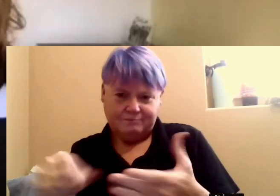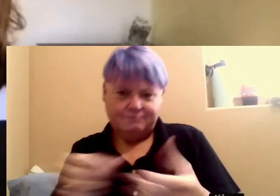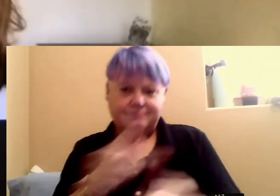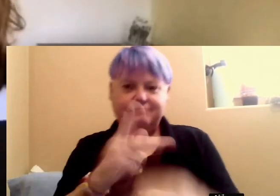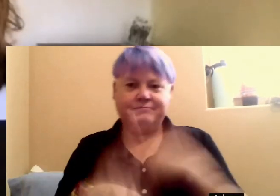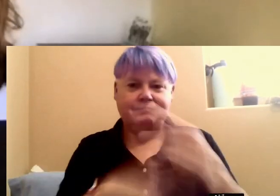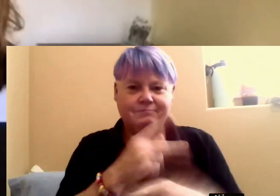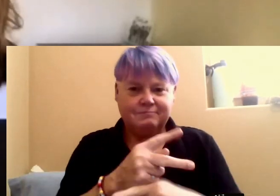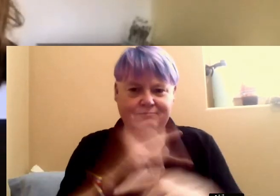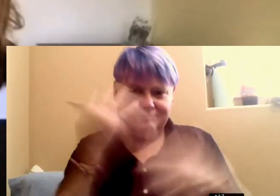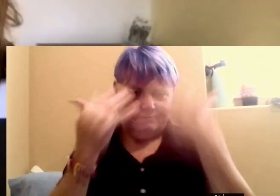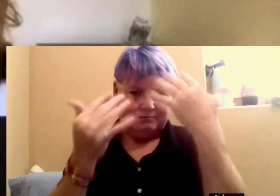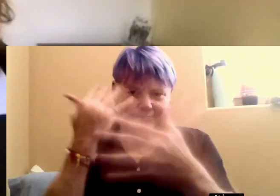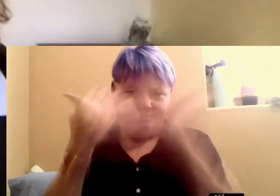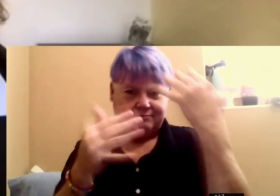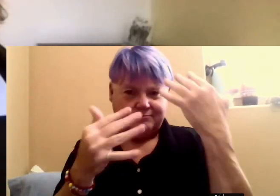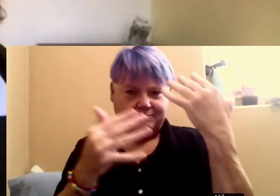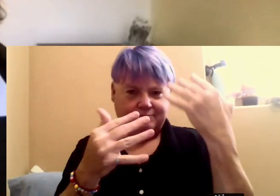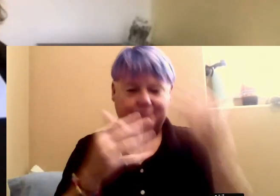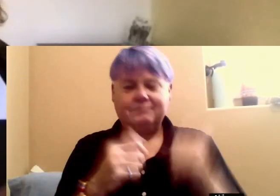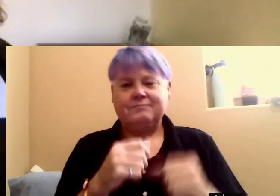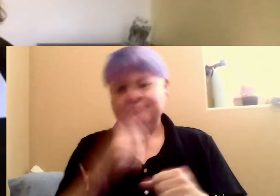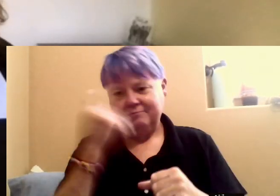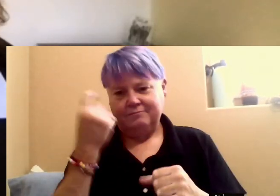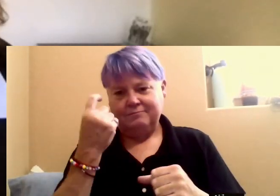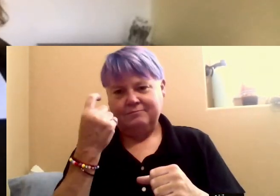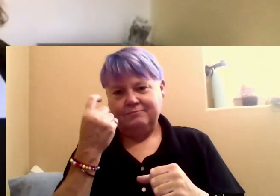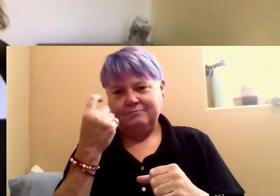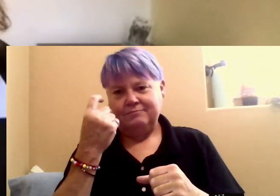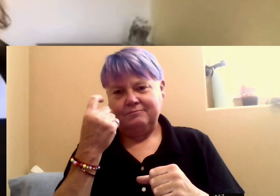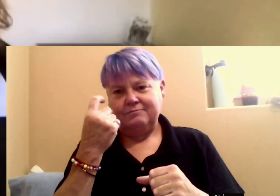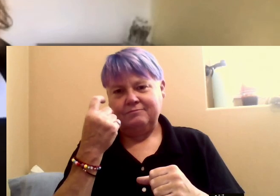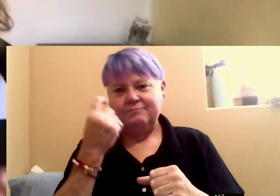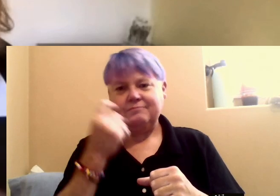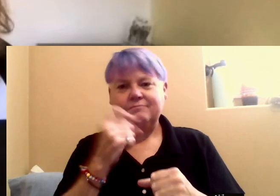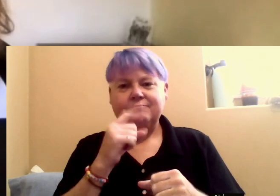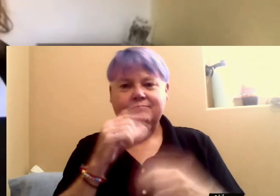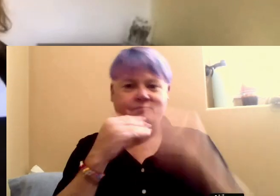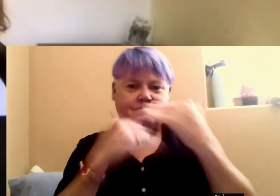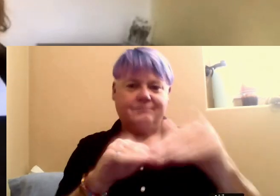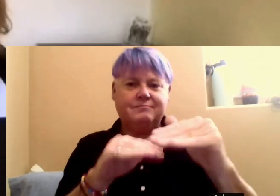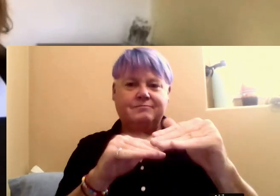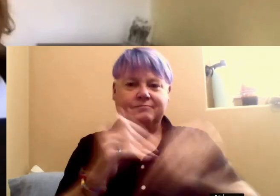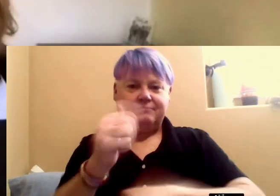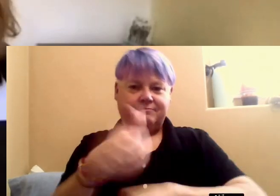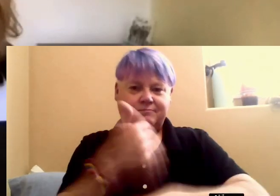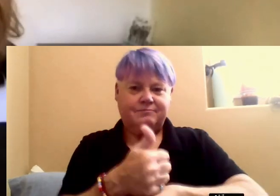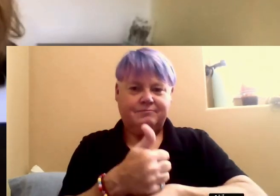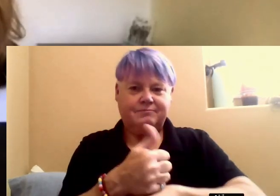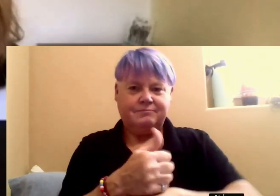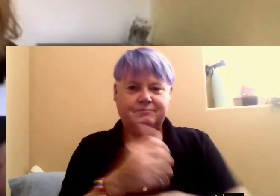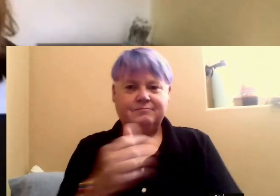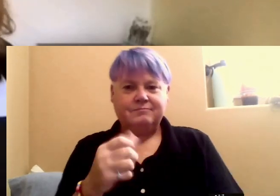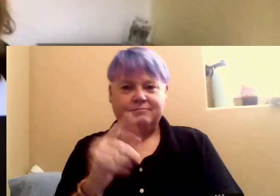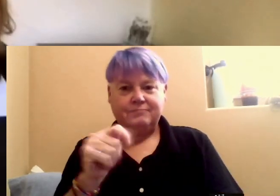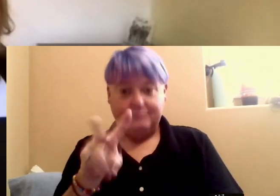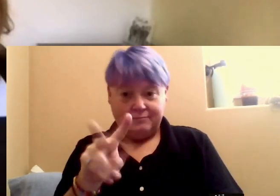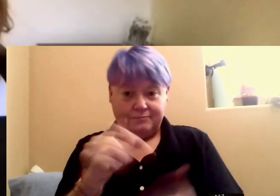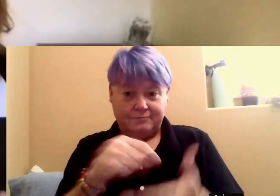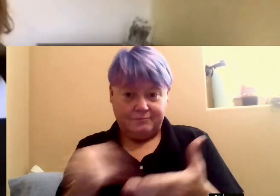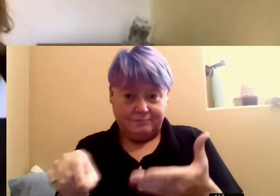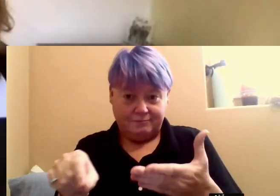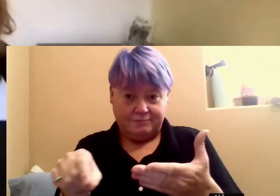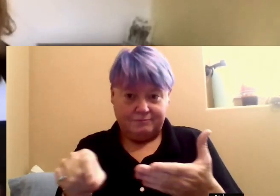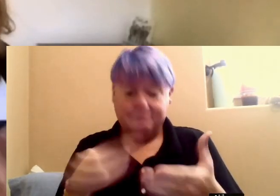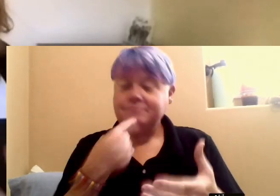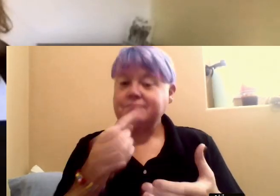maintaining mystery and tension, I think, because there's a really strict structure that goes along with screenwriting. And they